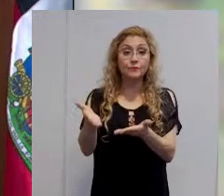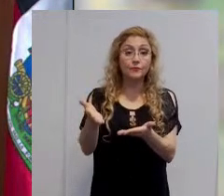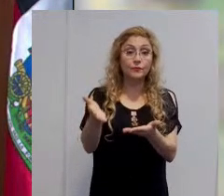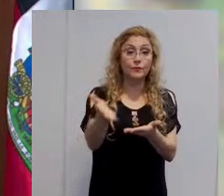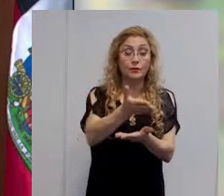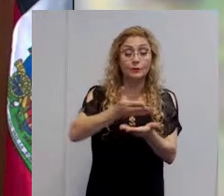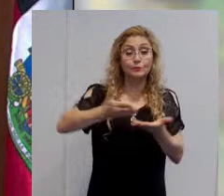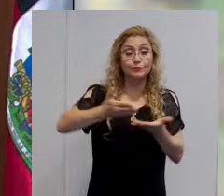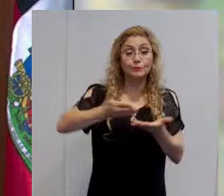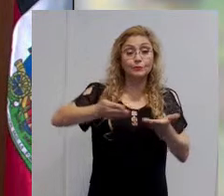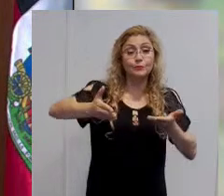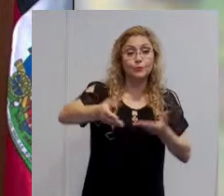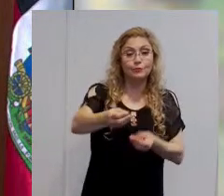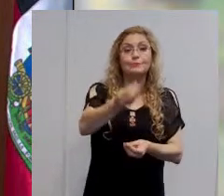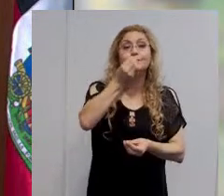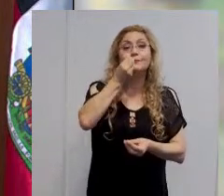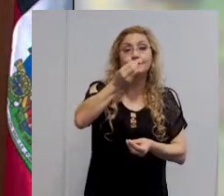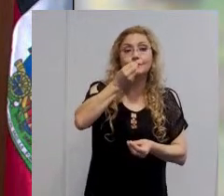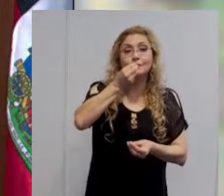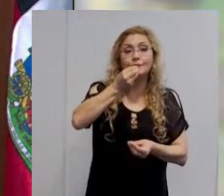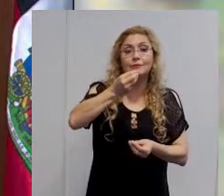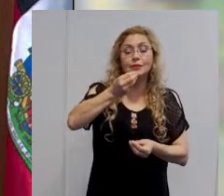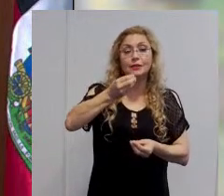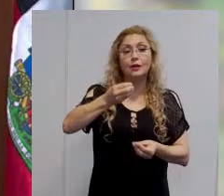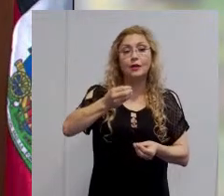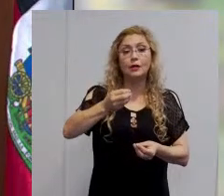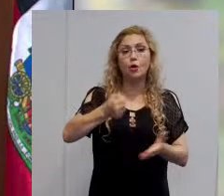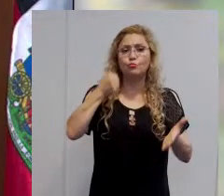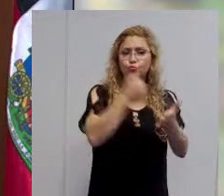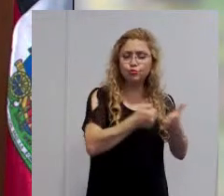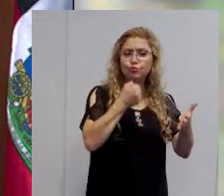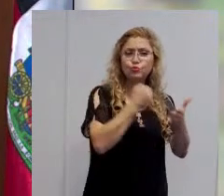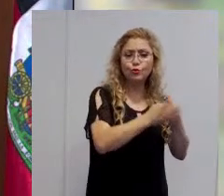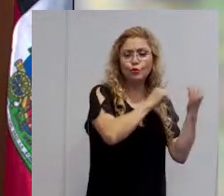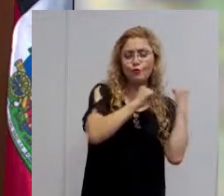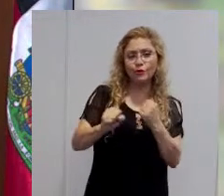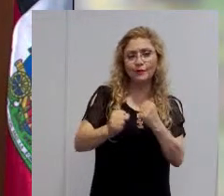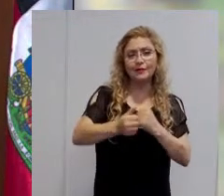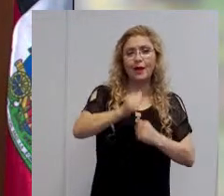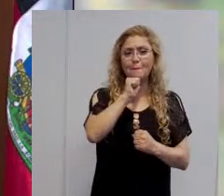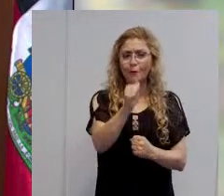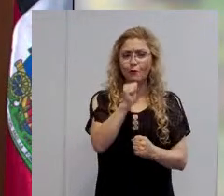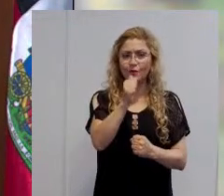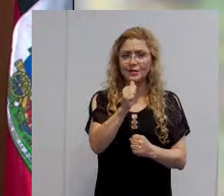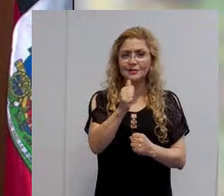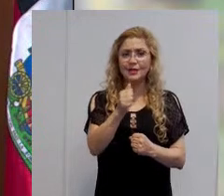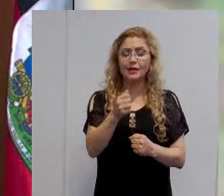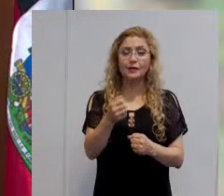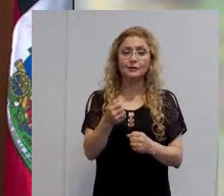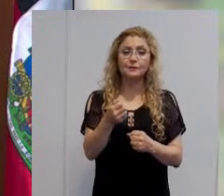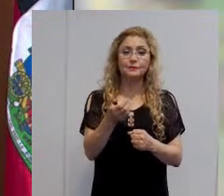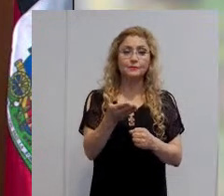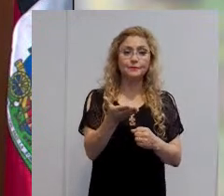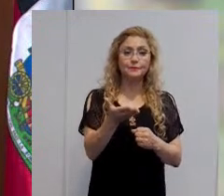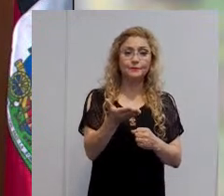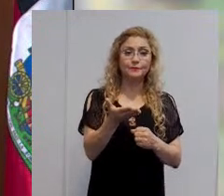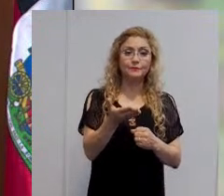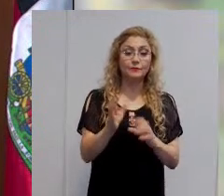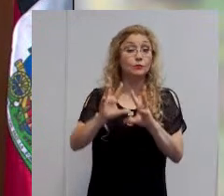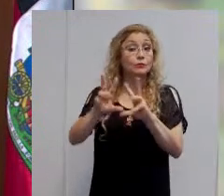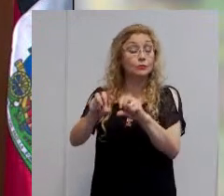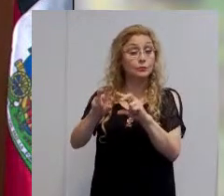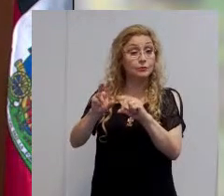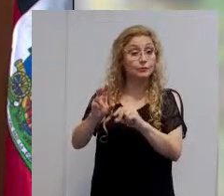farmers, and peasant activities is key to fight against poverty and